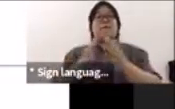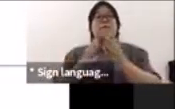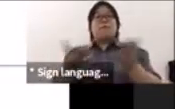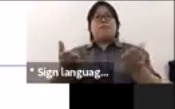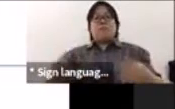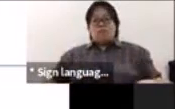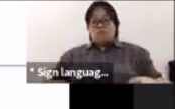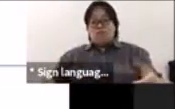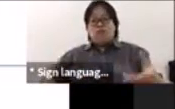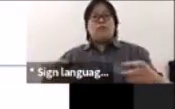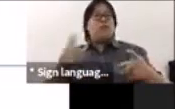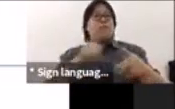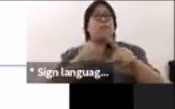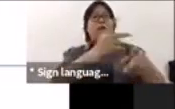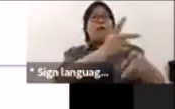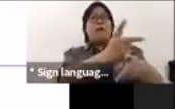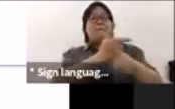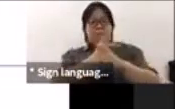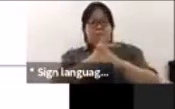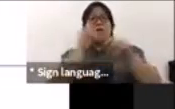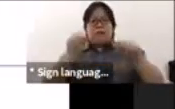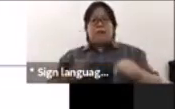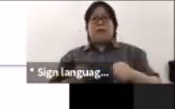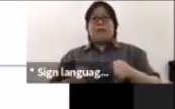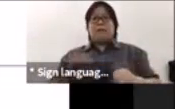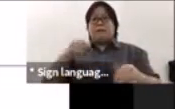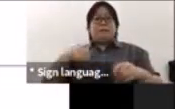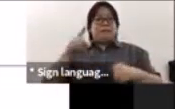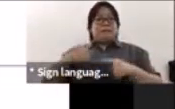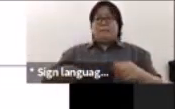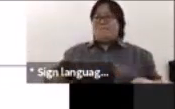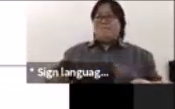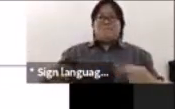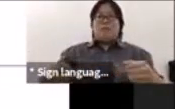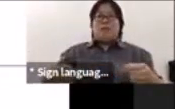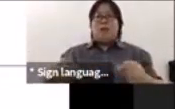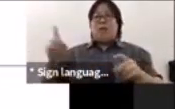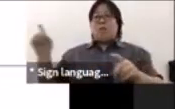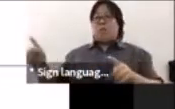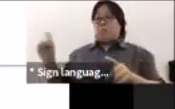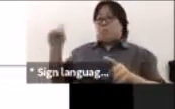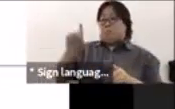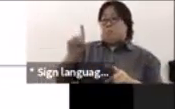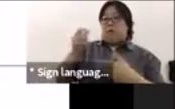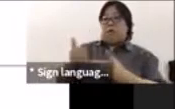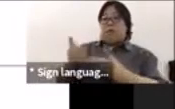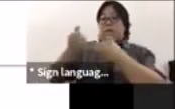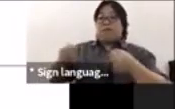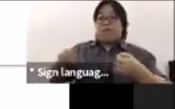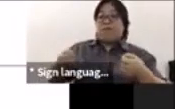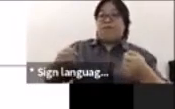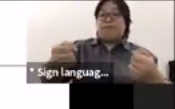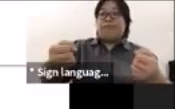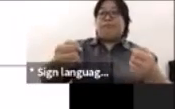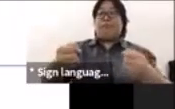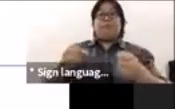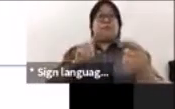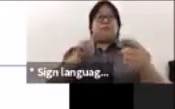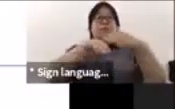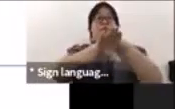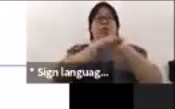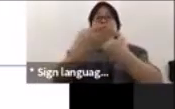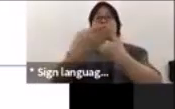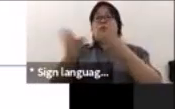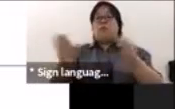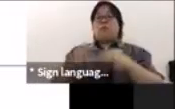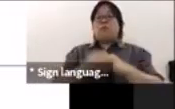there. I can borrow it. If I cannot use by myself, a volunteer there is willing to help and push me to the consultation room. So that's